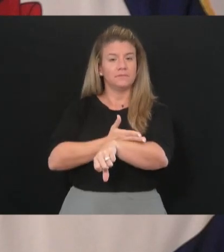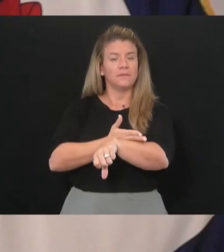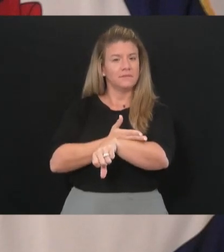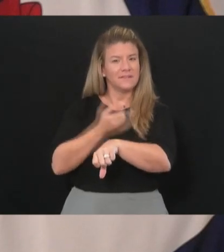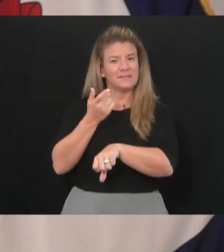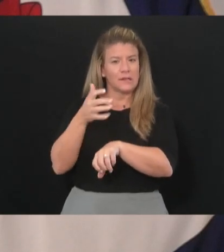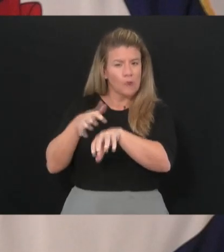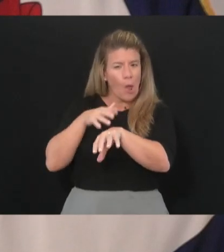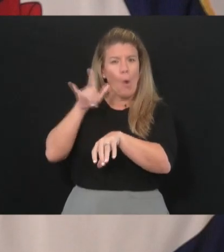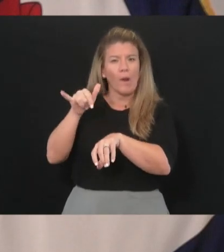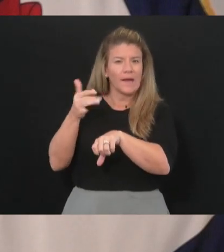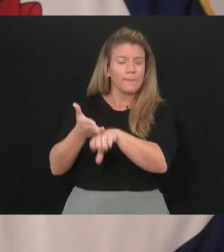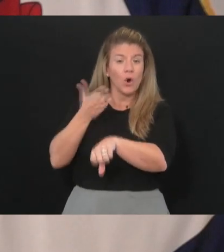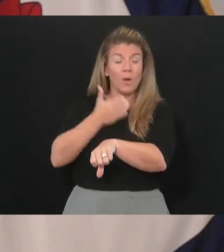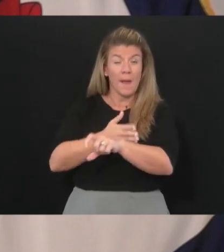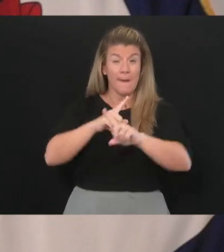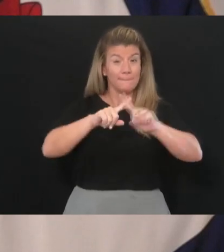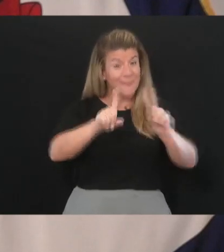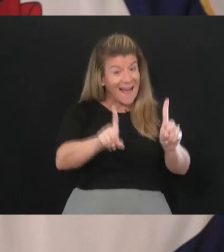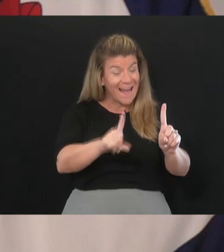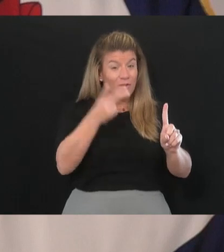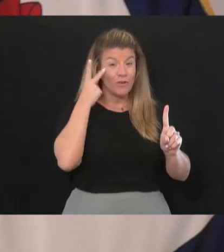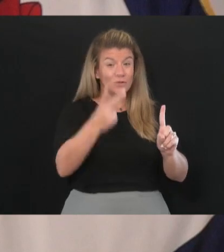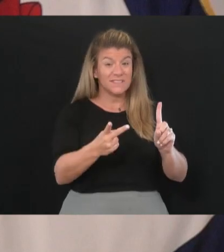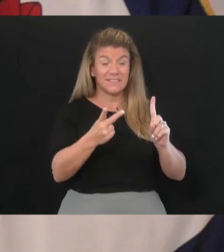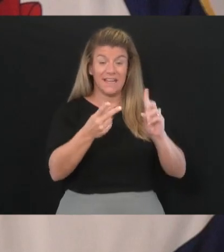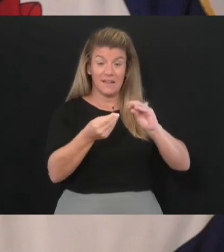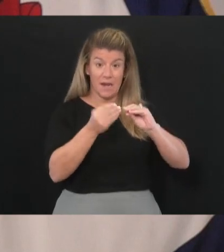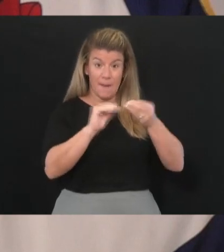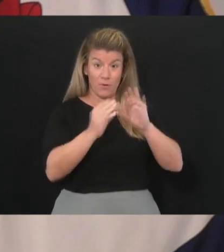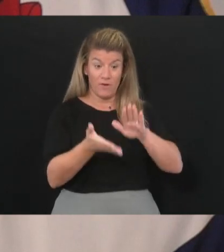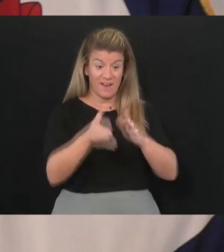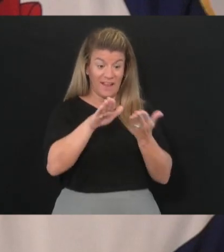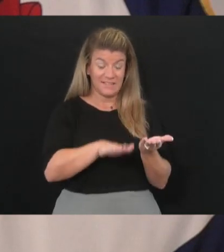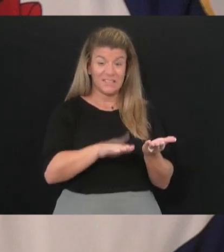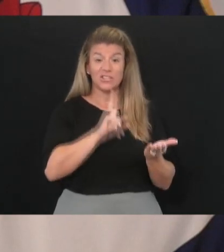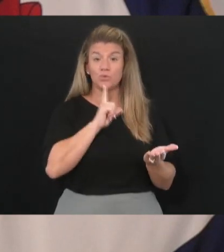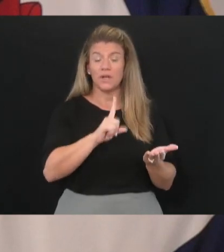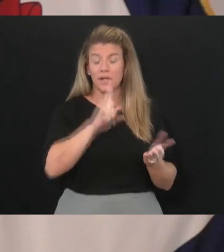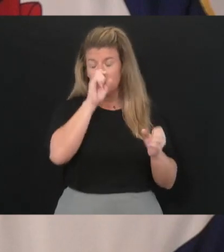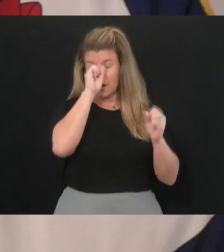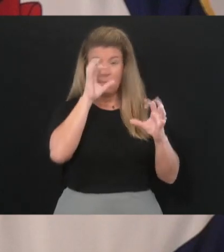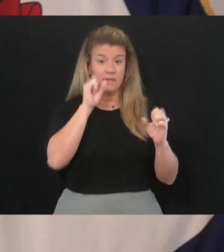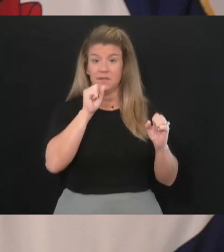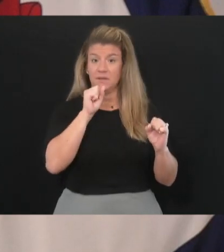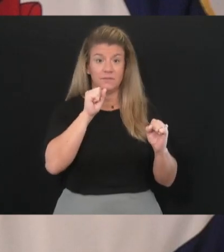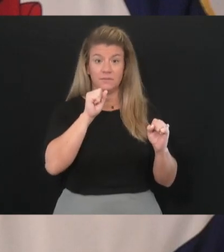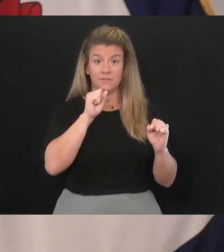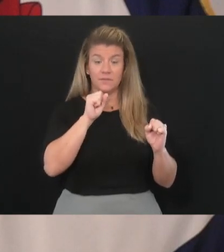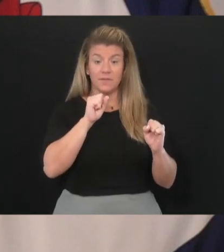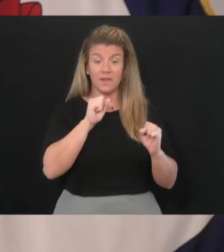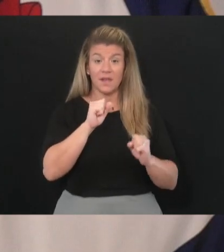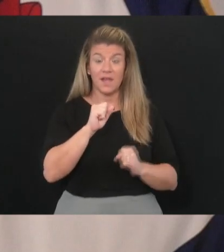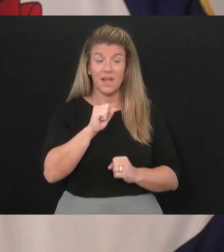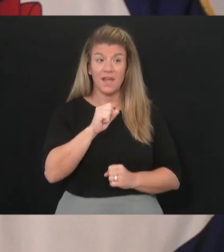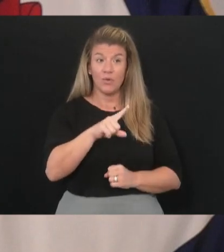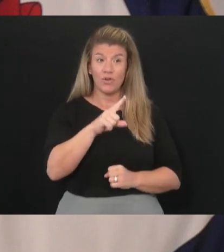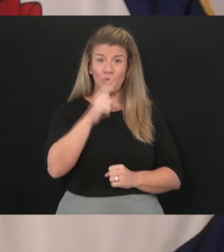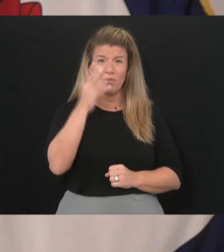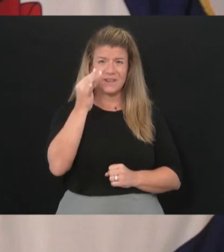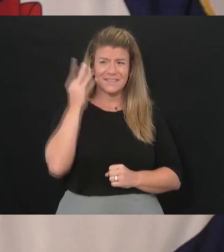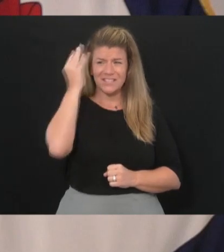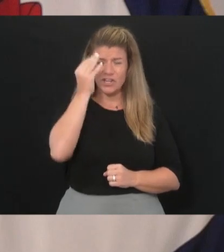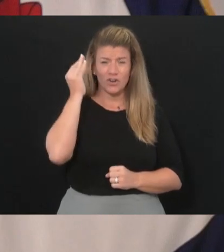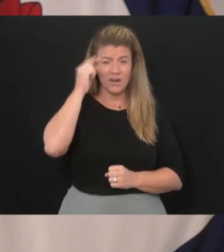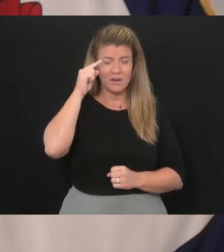of deaths that we have to report today is staggering. You know, considering the fact that this number